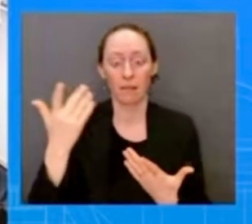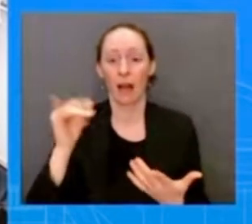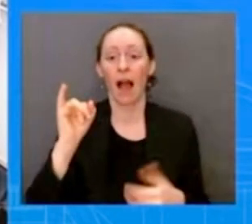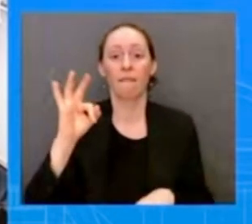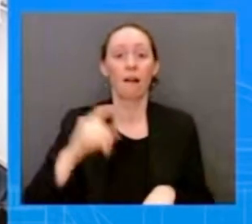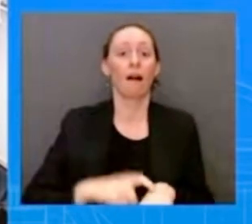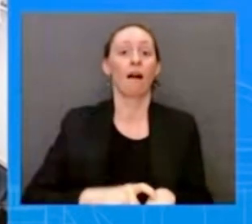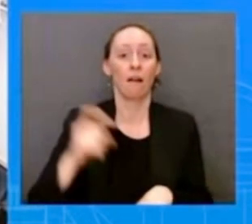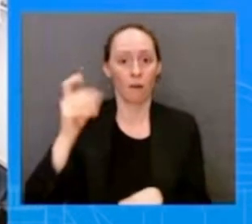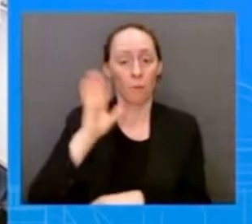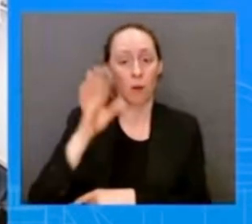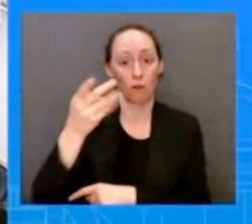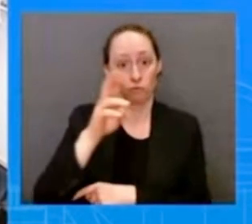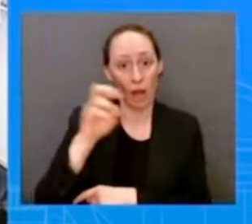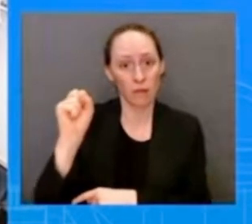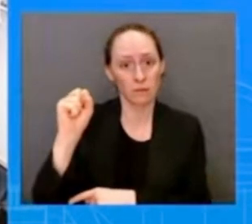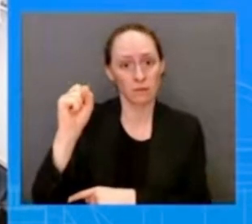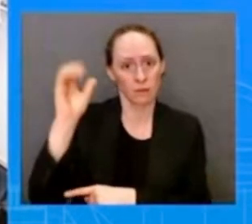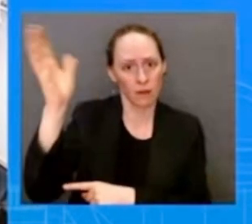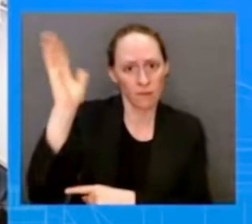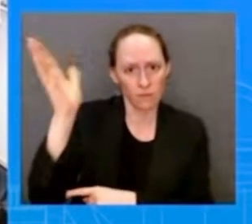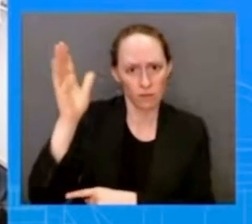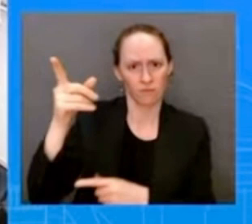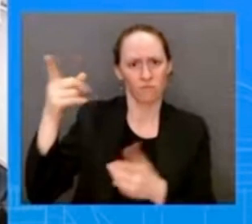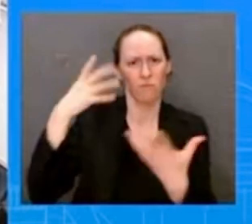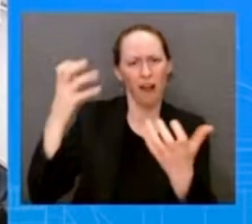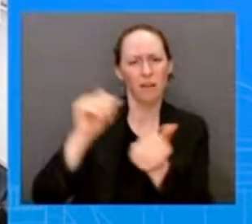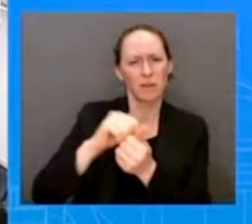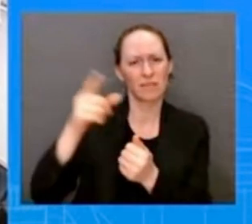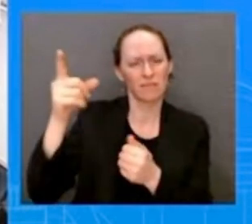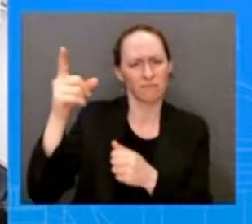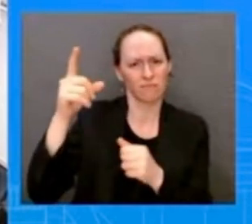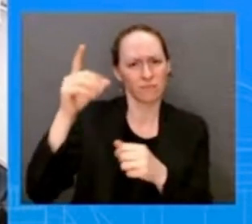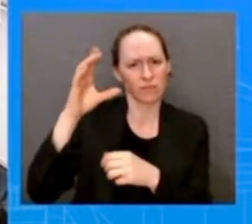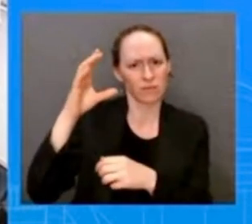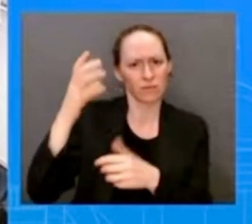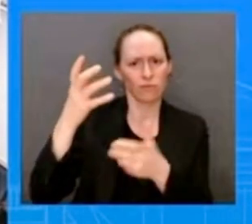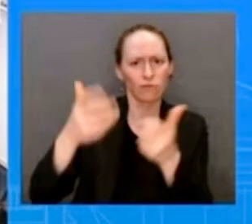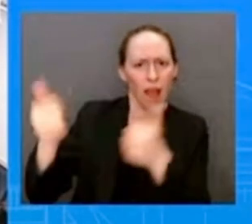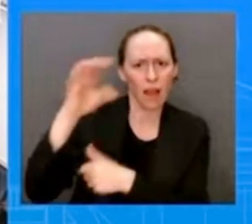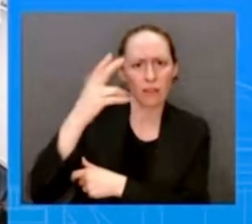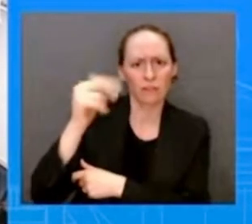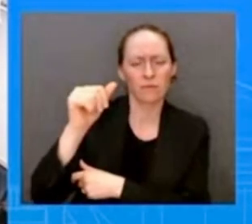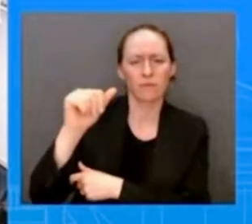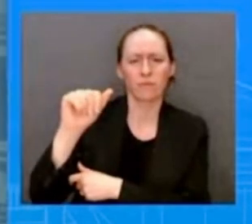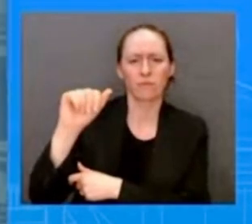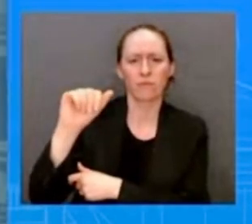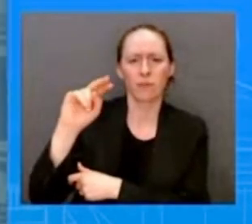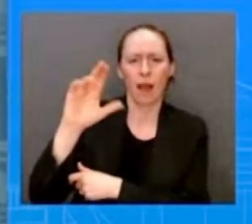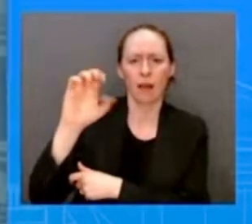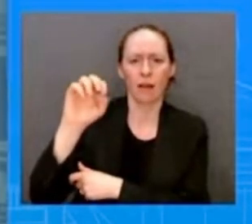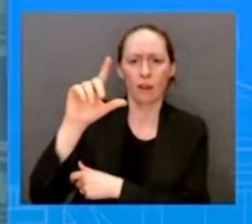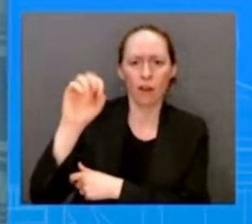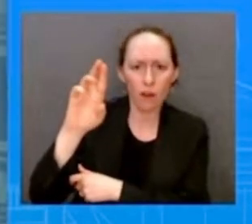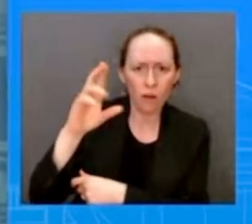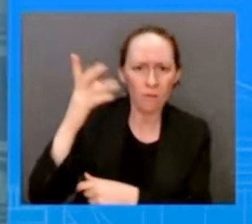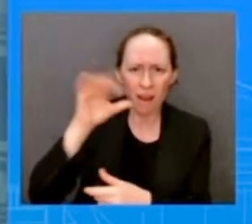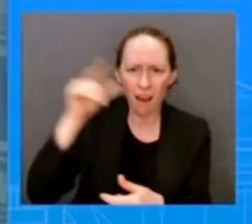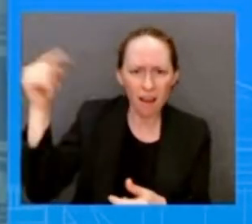you planning to hold one of these press conferences when President von der Leyen visits? So I think Karine addressed